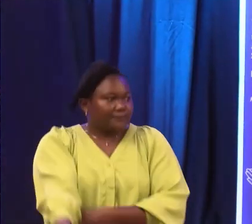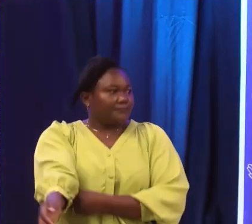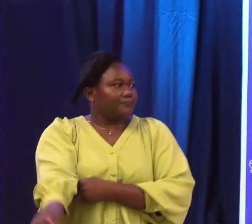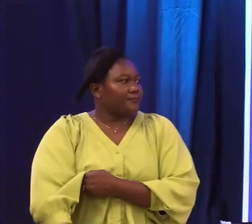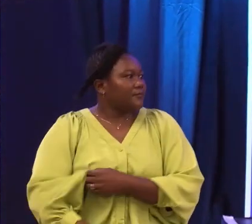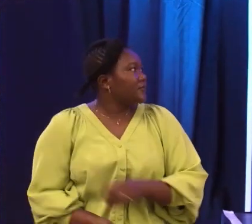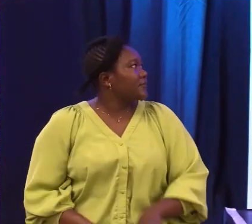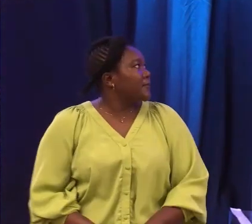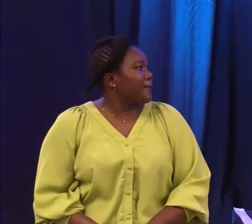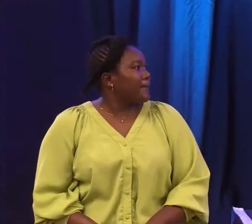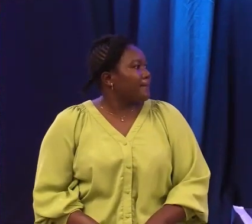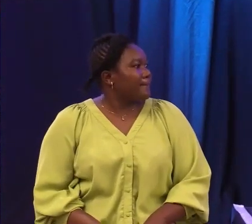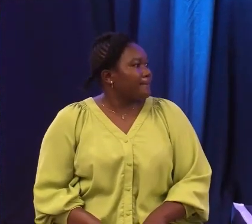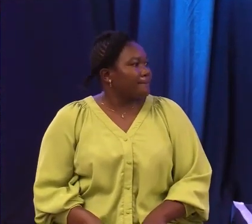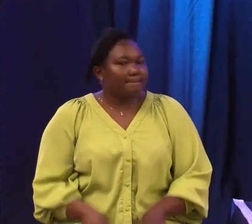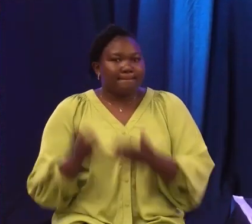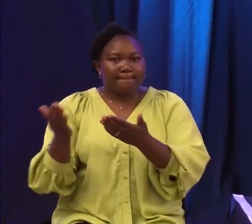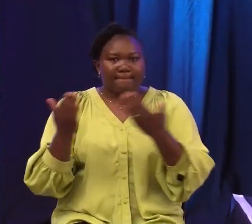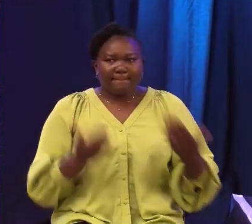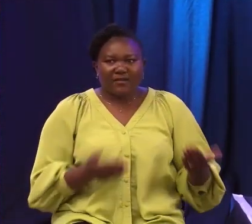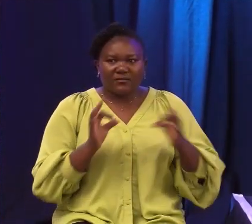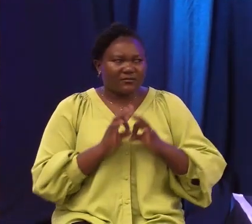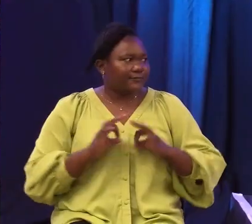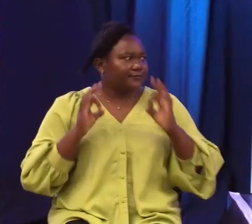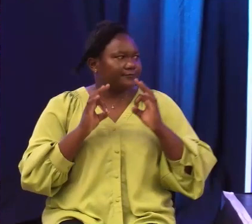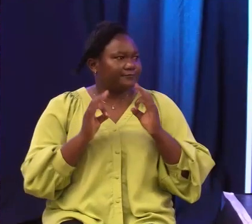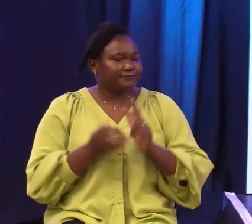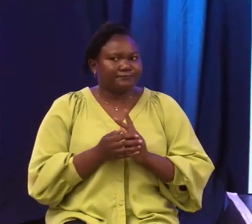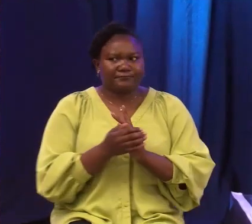Now I would like to call upon Councillor Bemvinda.